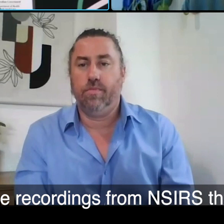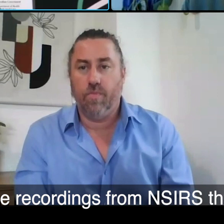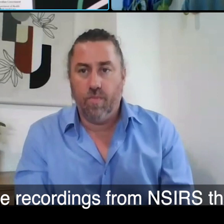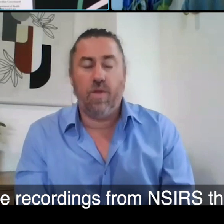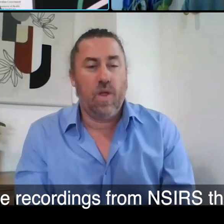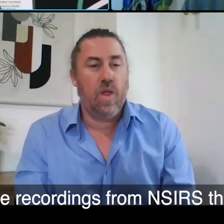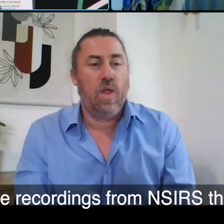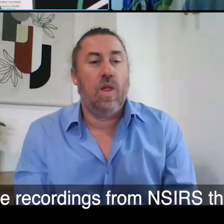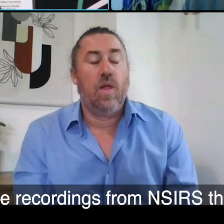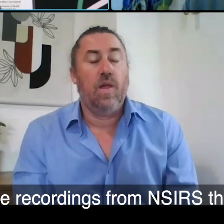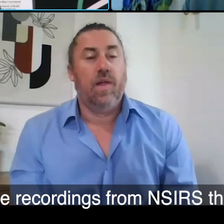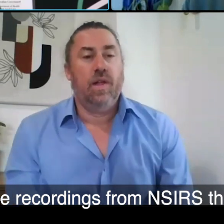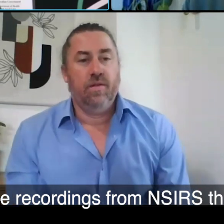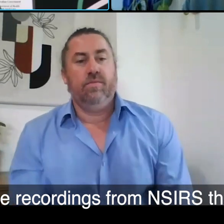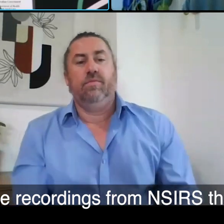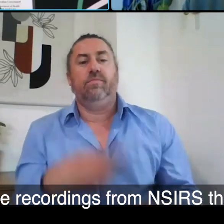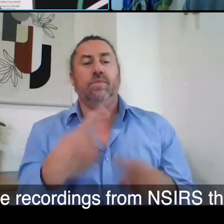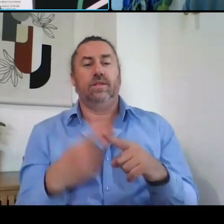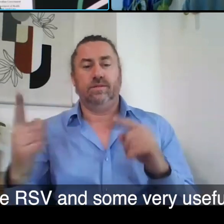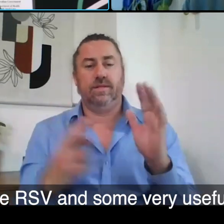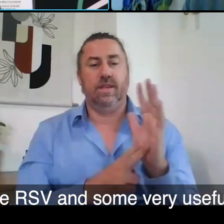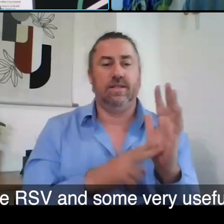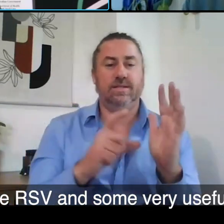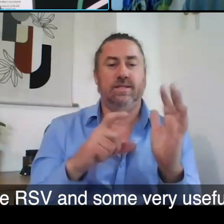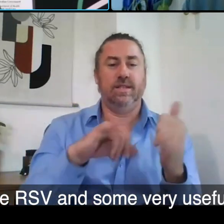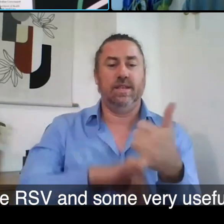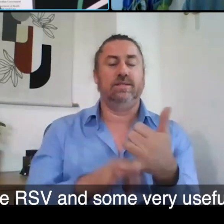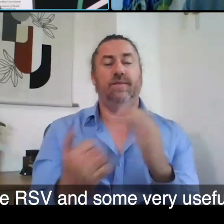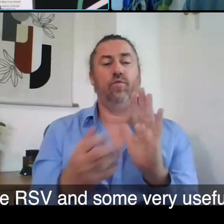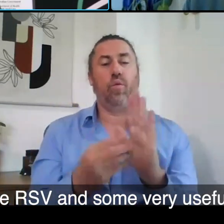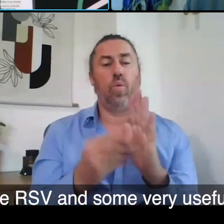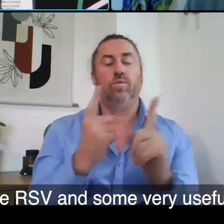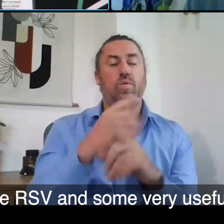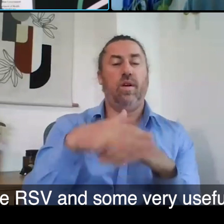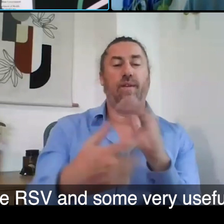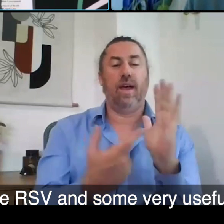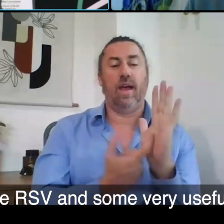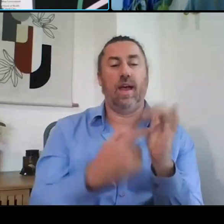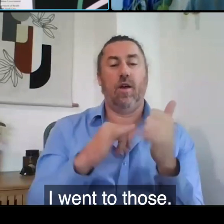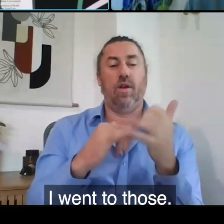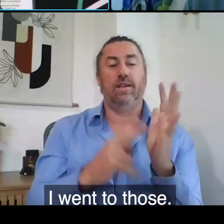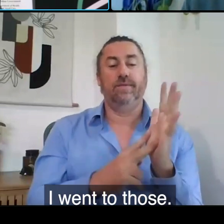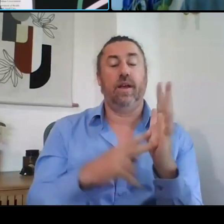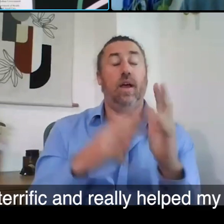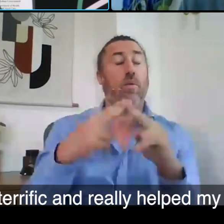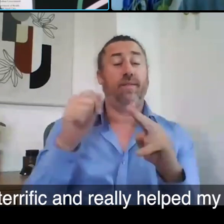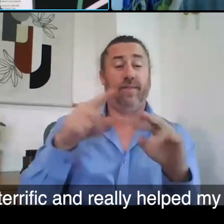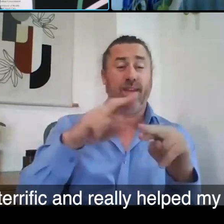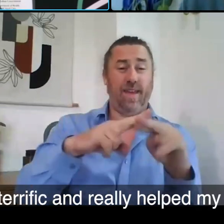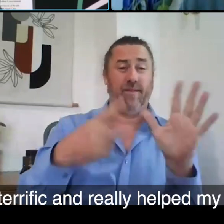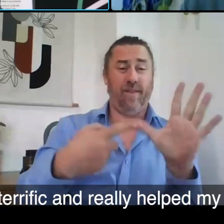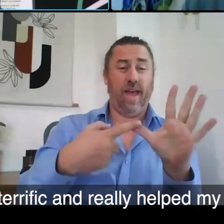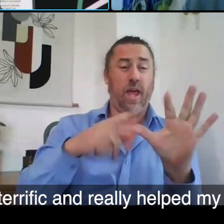There's also the recordings from NCS that I mentioned about the RSV and some very useful FAQs. I went to those. They